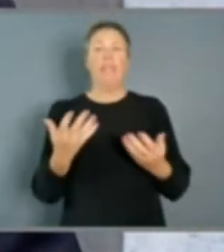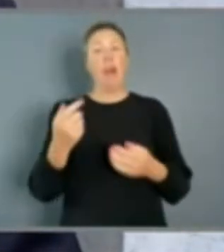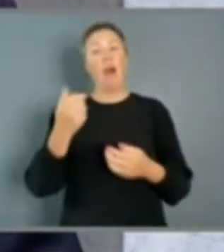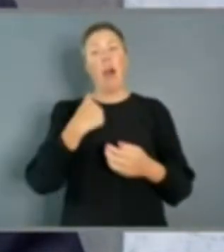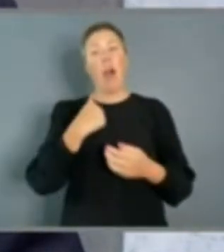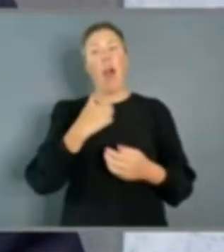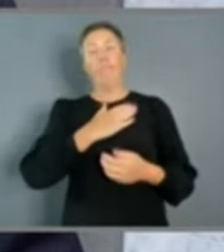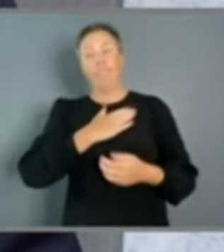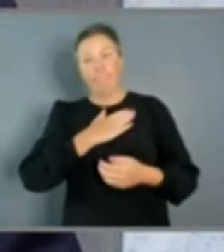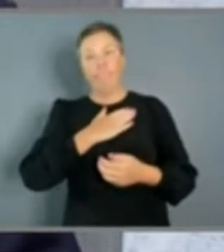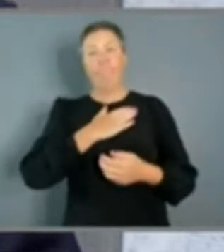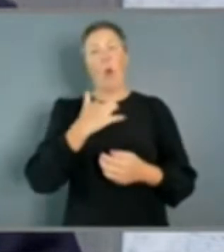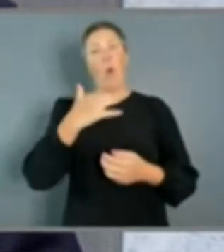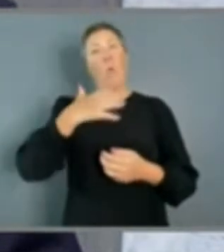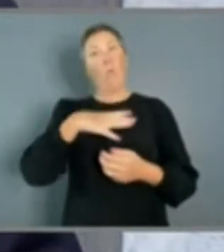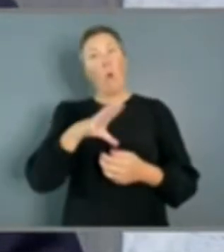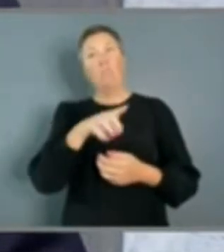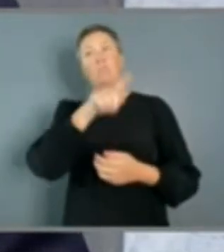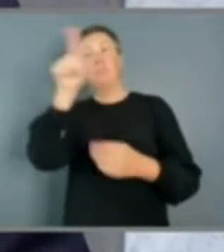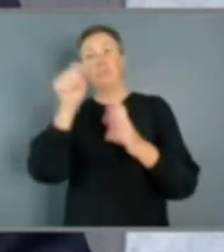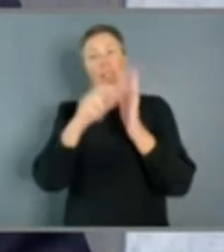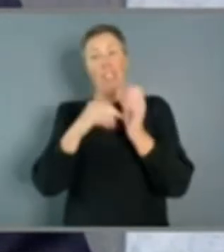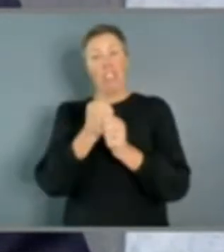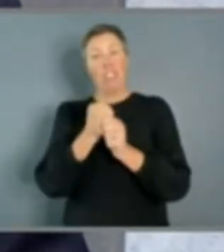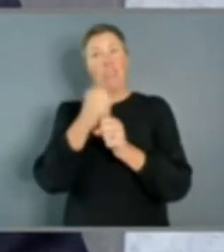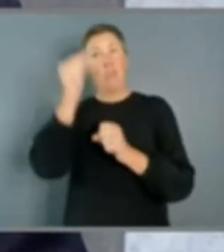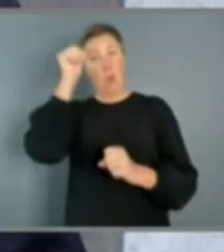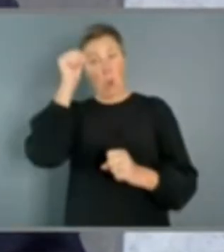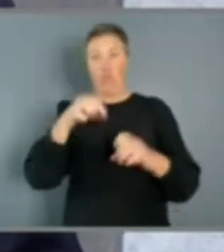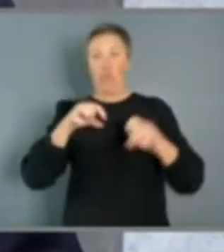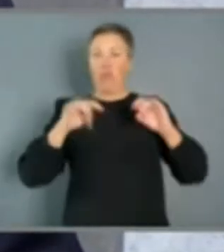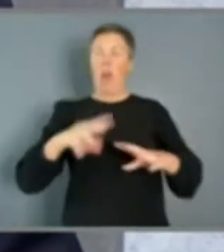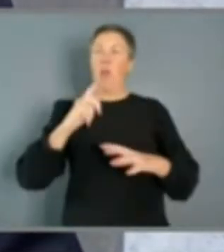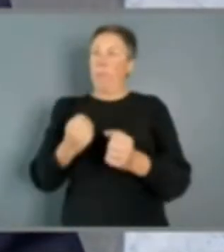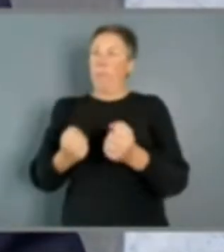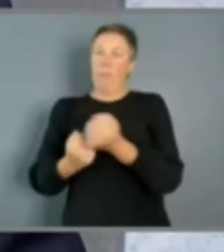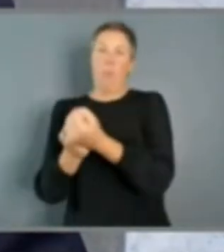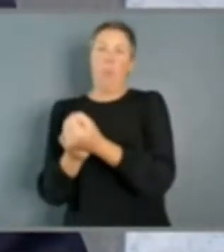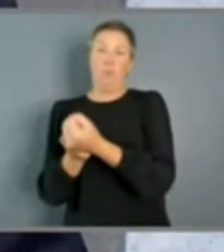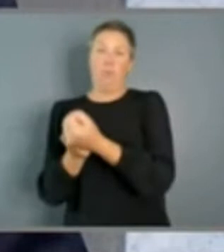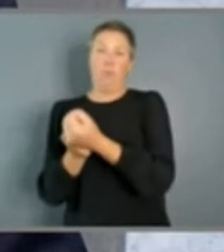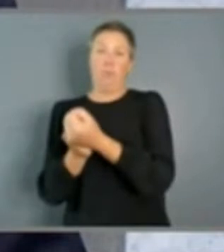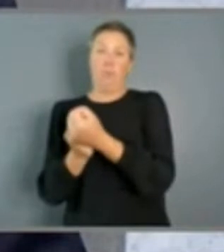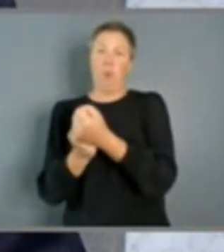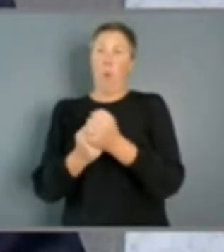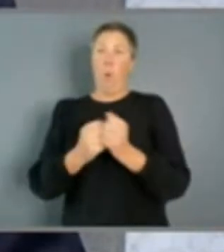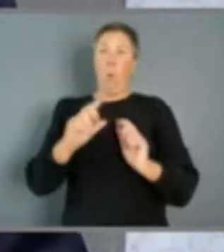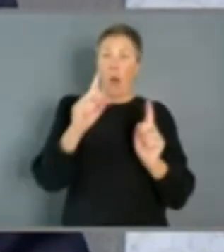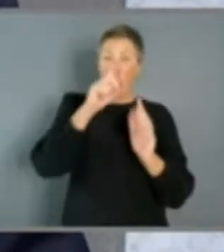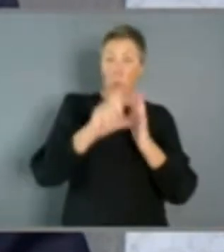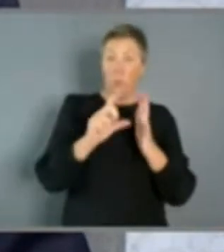Marise that Australia, as always, will stand with them as they meet this challenge and support them in every way that we possibly